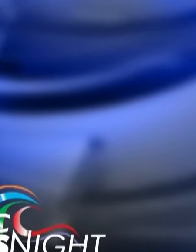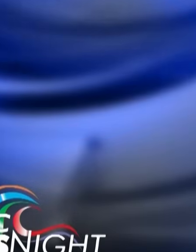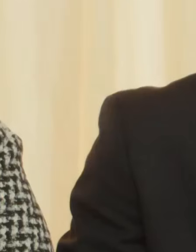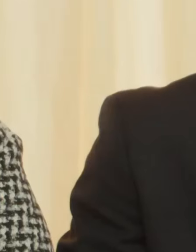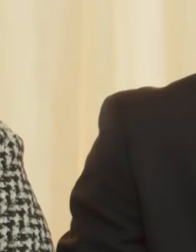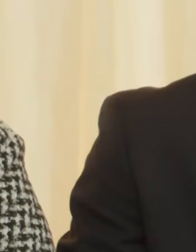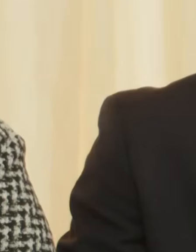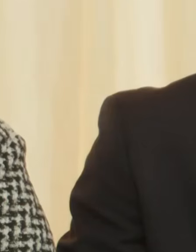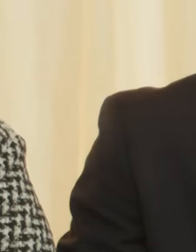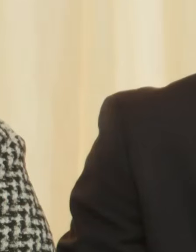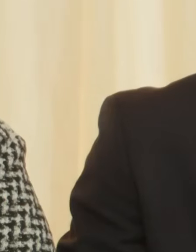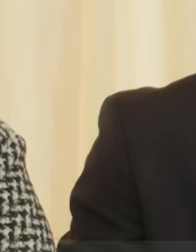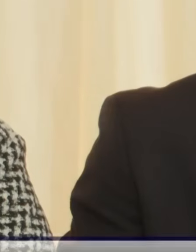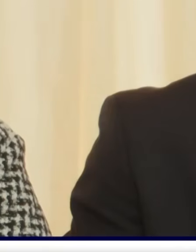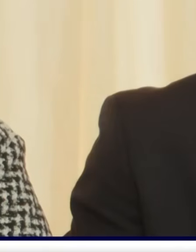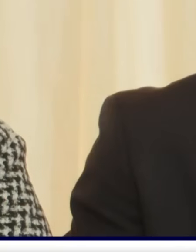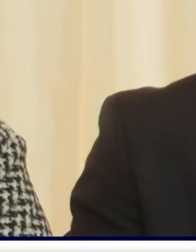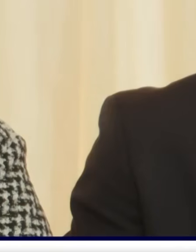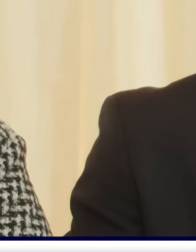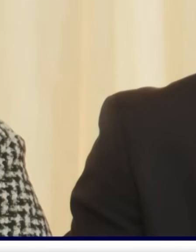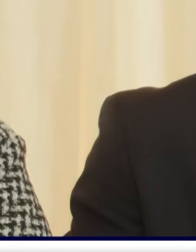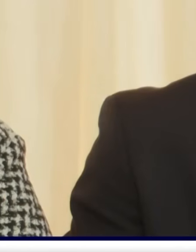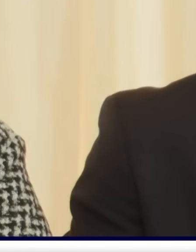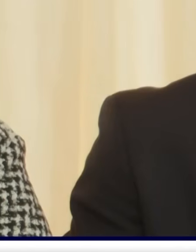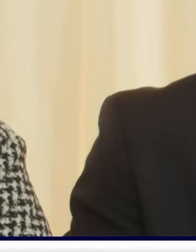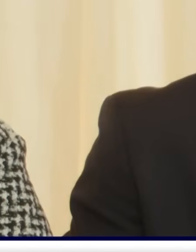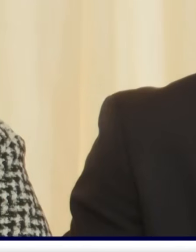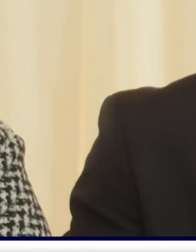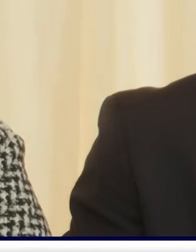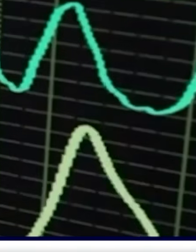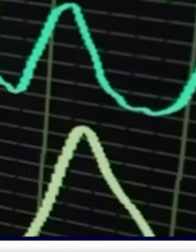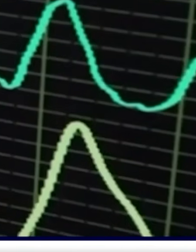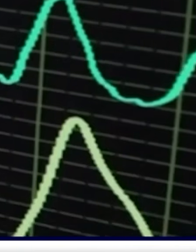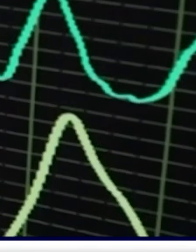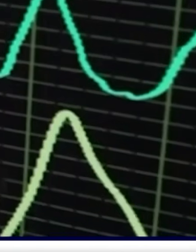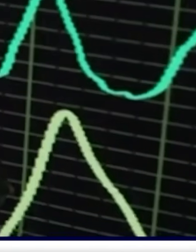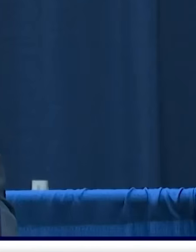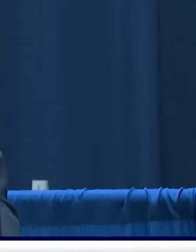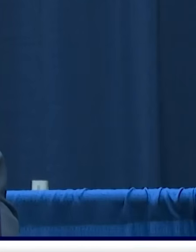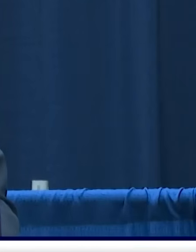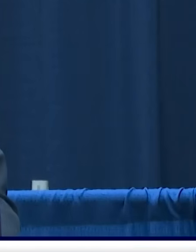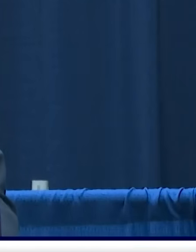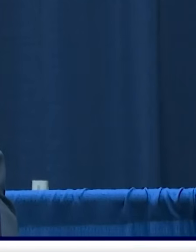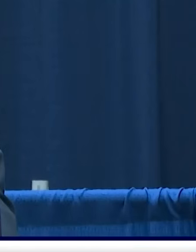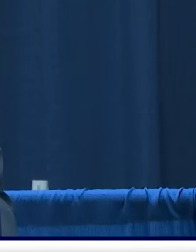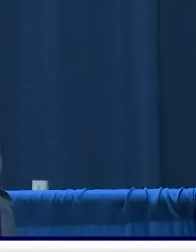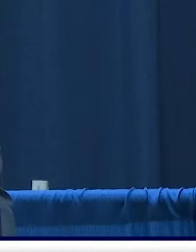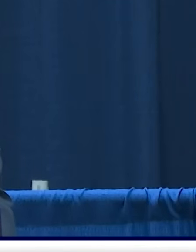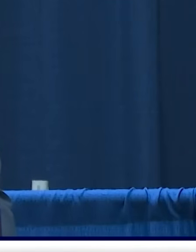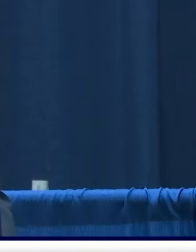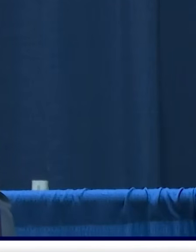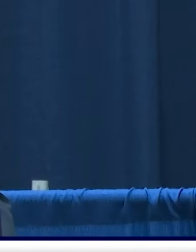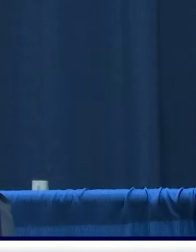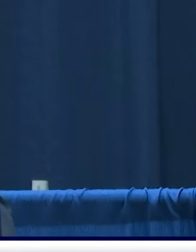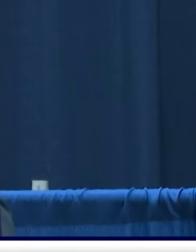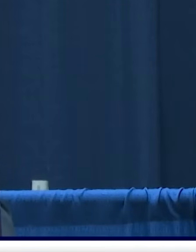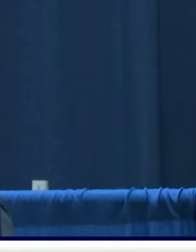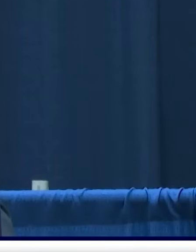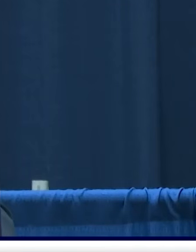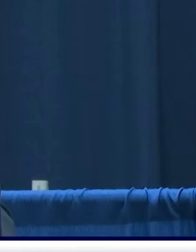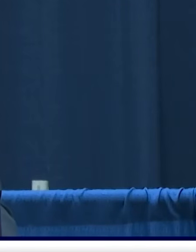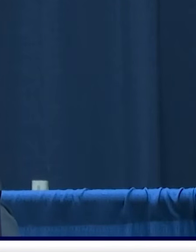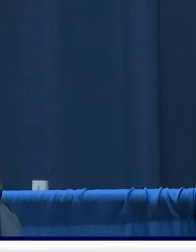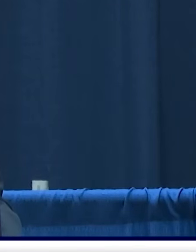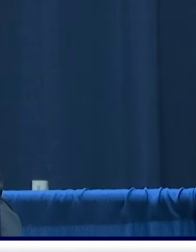In the headlines, government turns to technology to stem crime. An increase in bar fees in the offing for